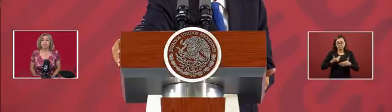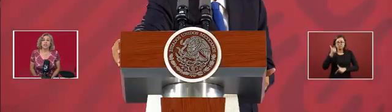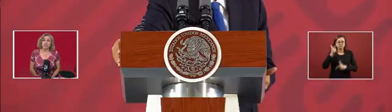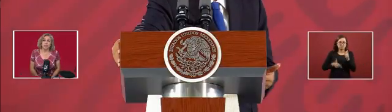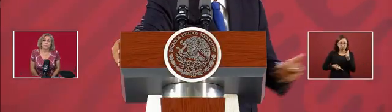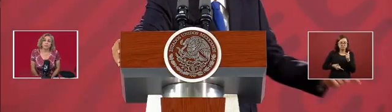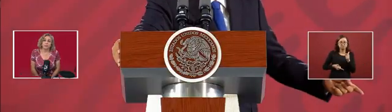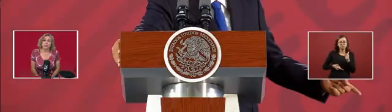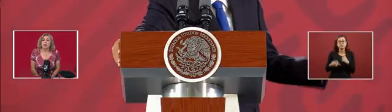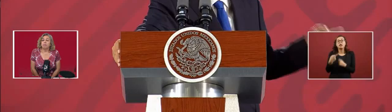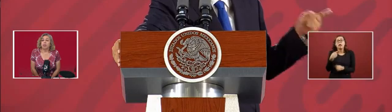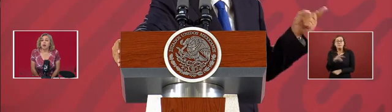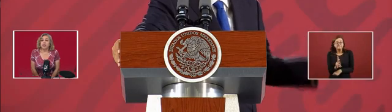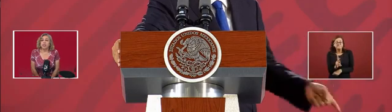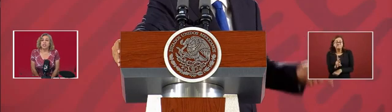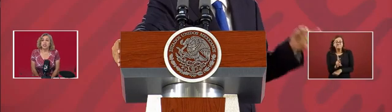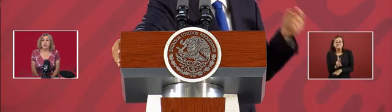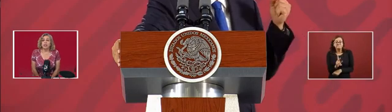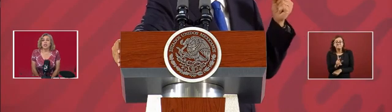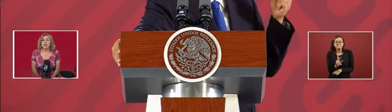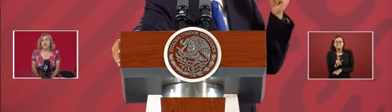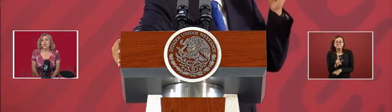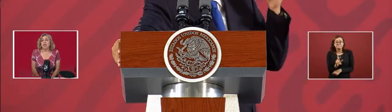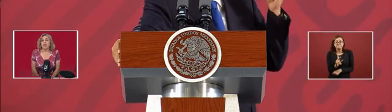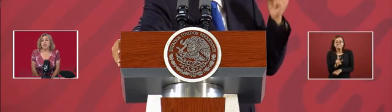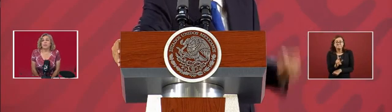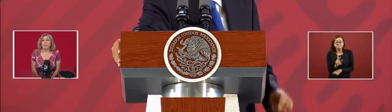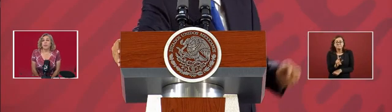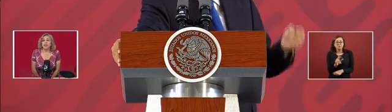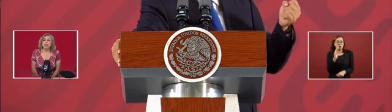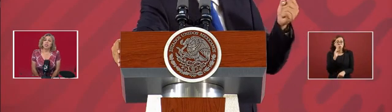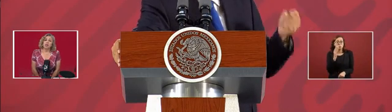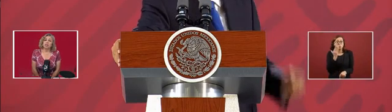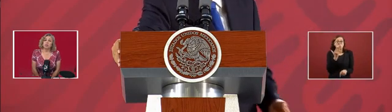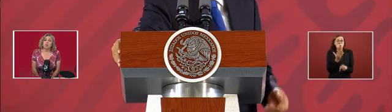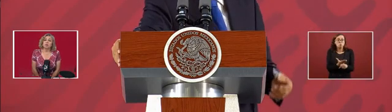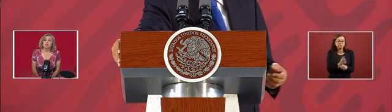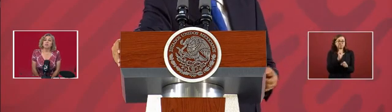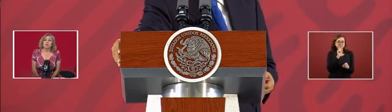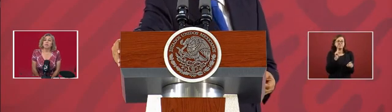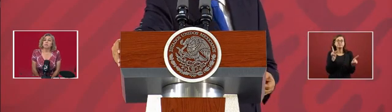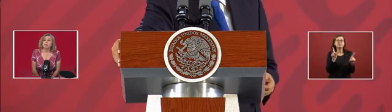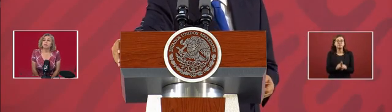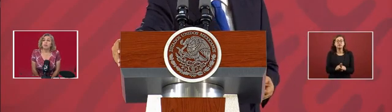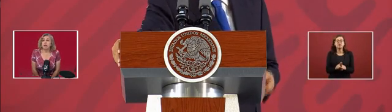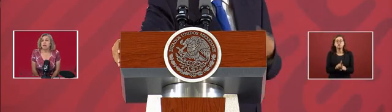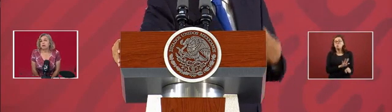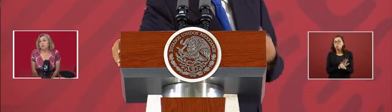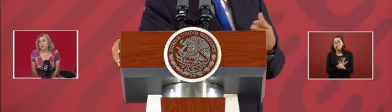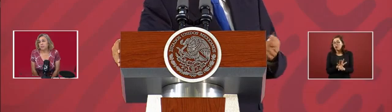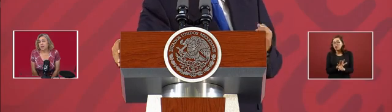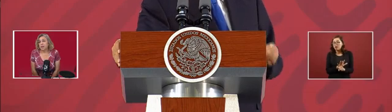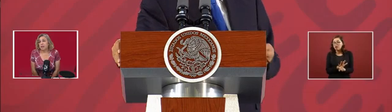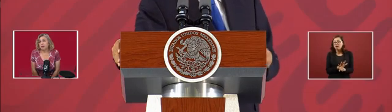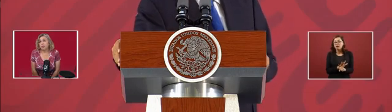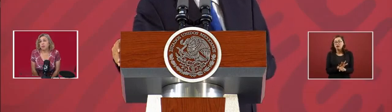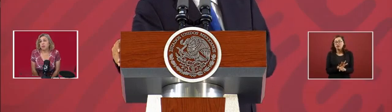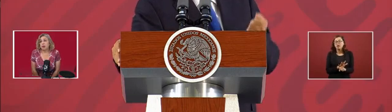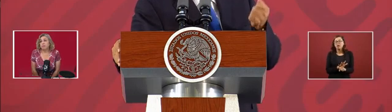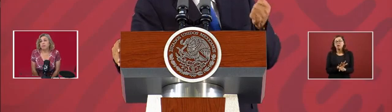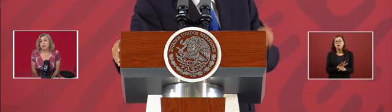and they give you low interest elevadísimos or elevated interest, y empiezan and